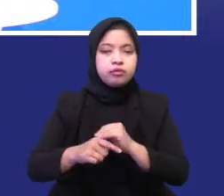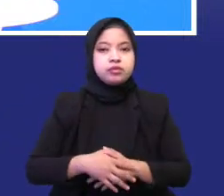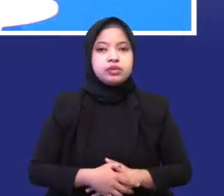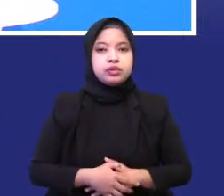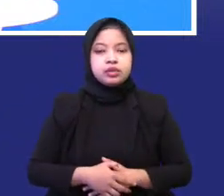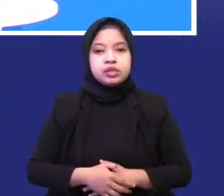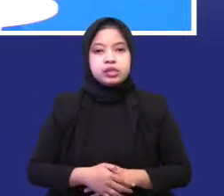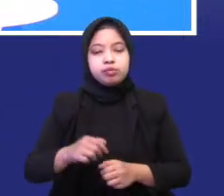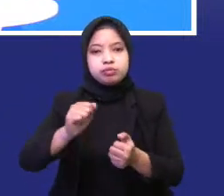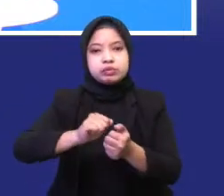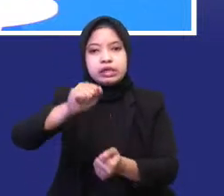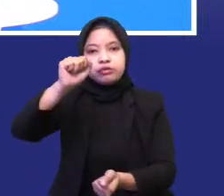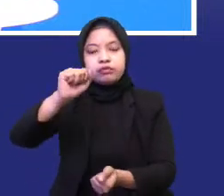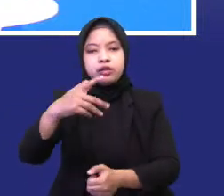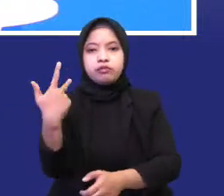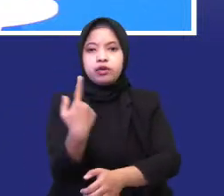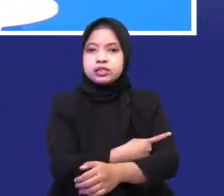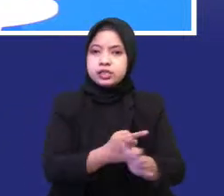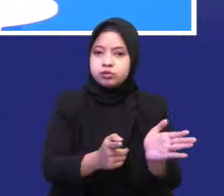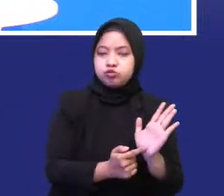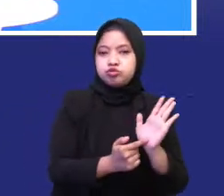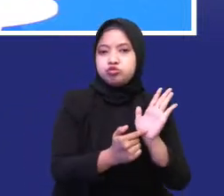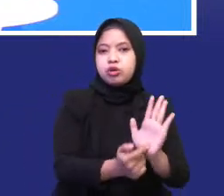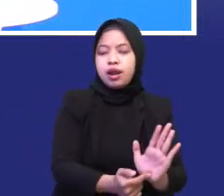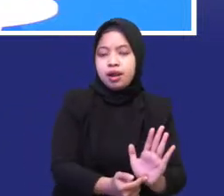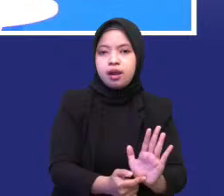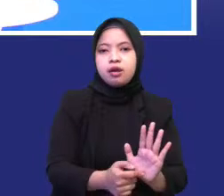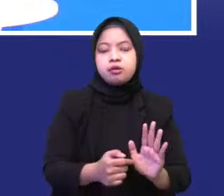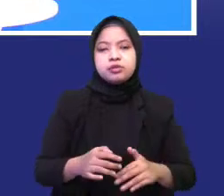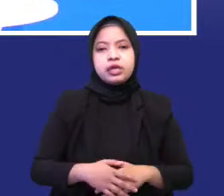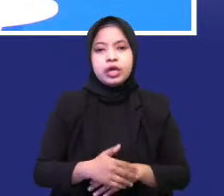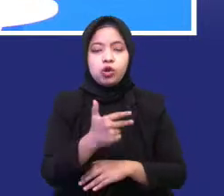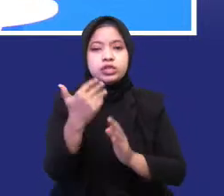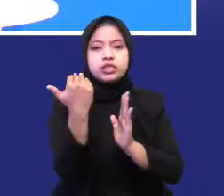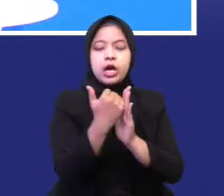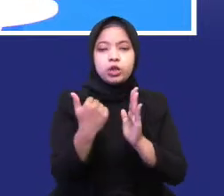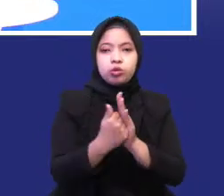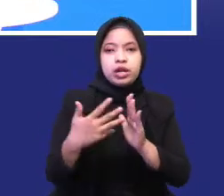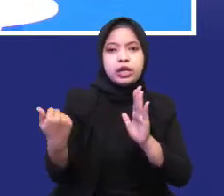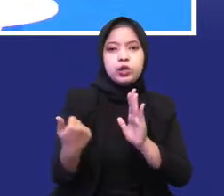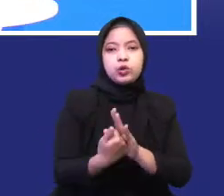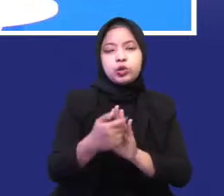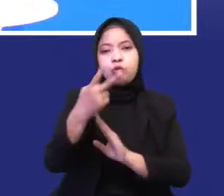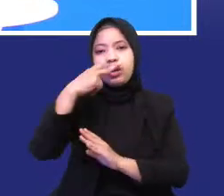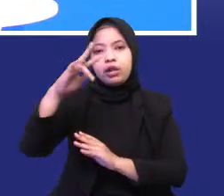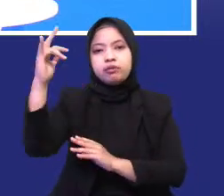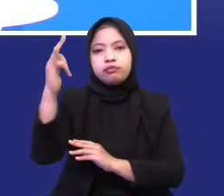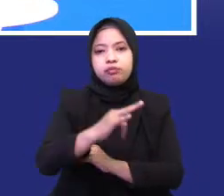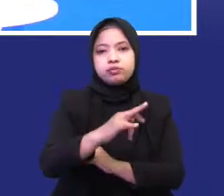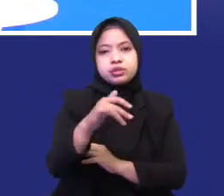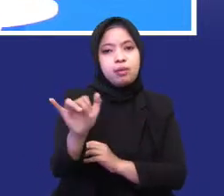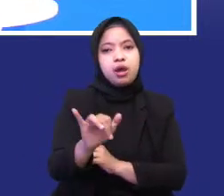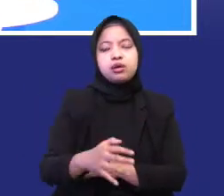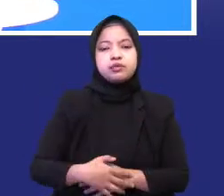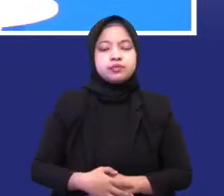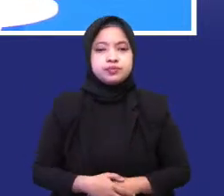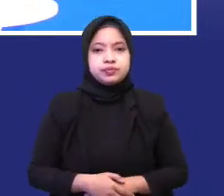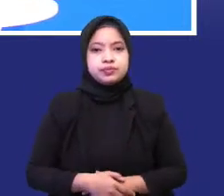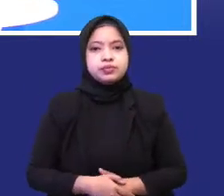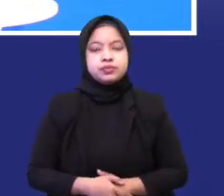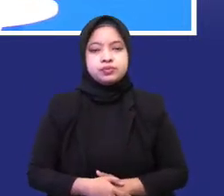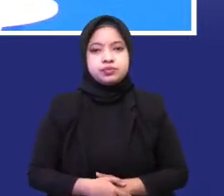restrictions that we had before, and we hope that the tourism in Indonesia will be improved.